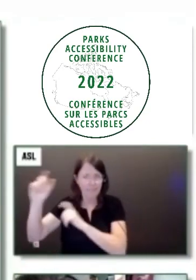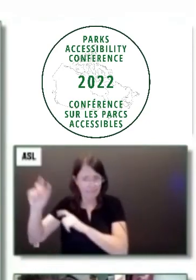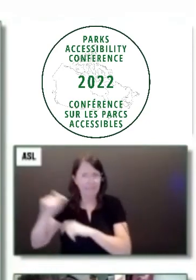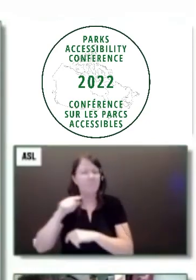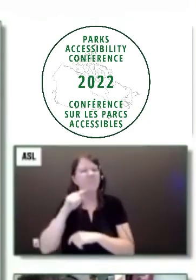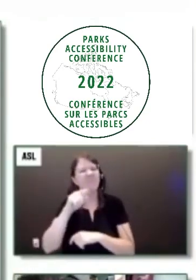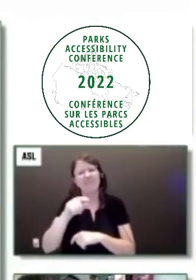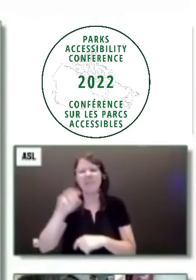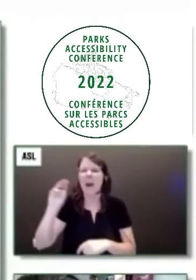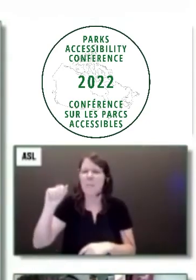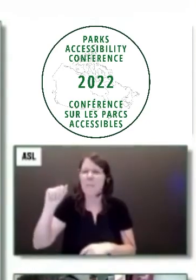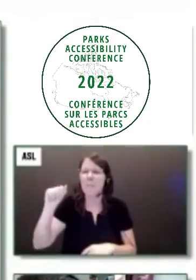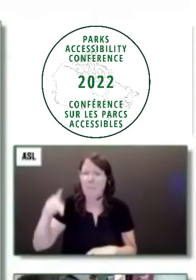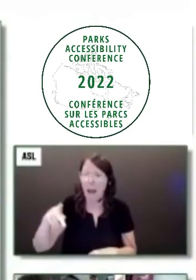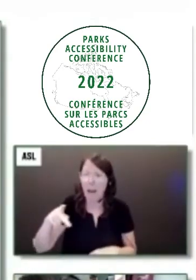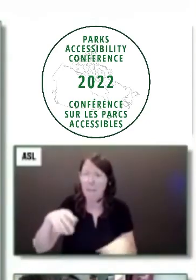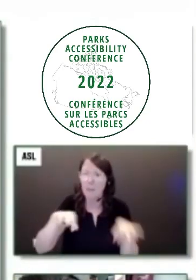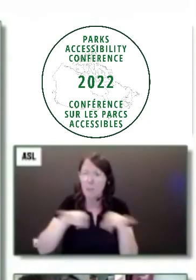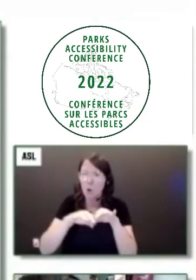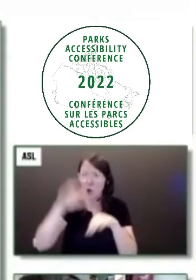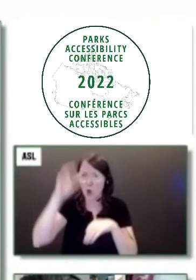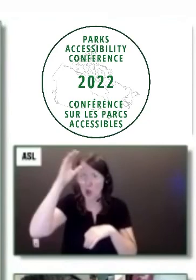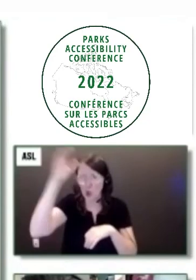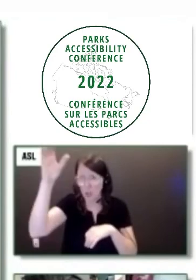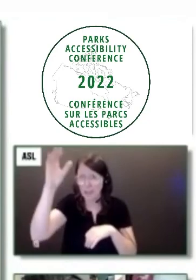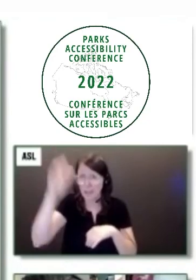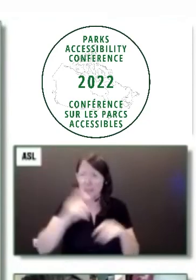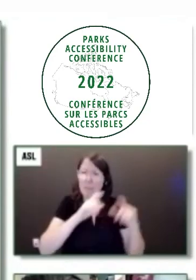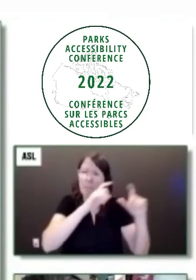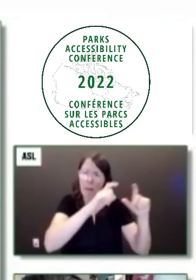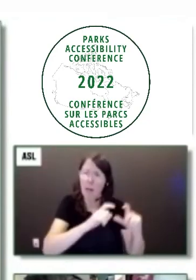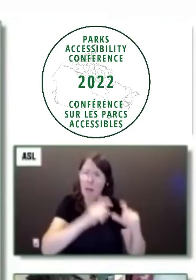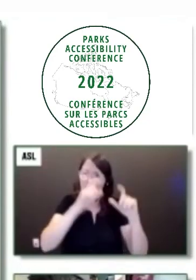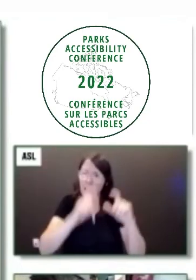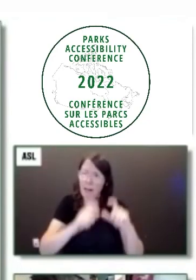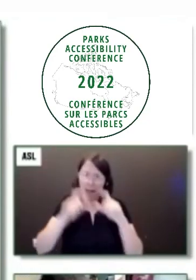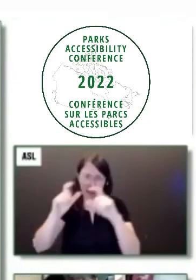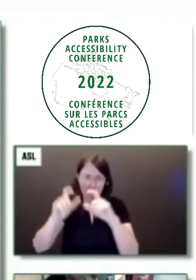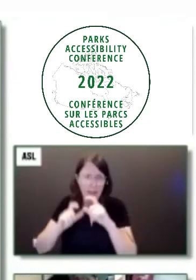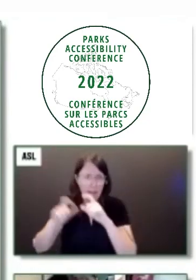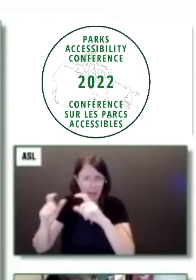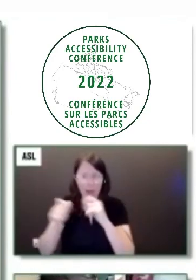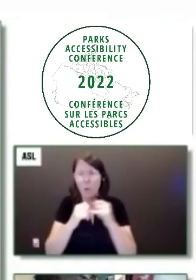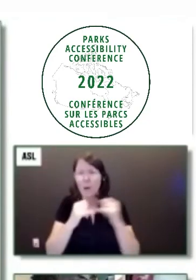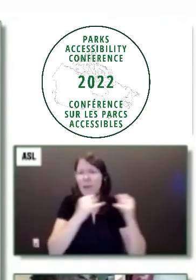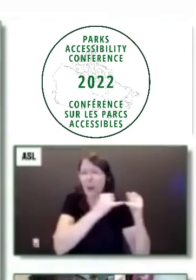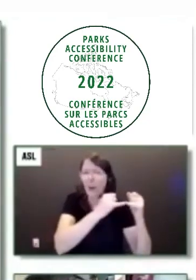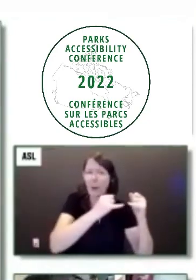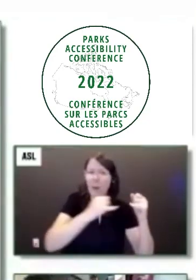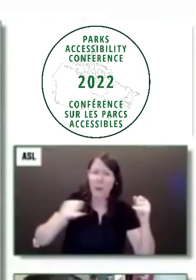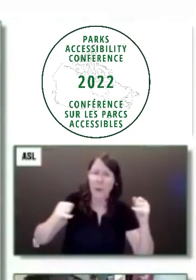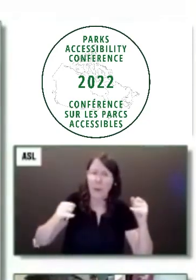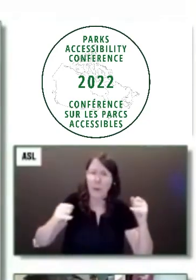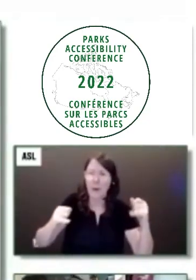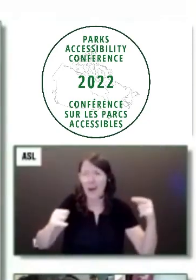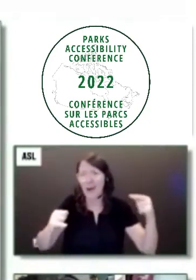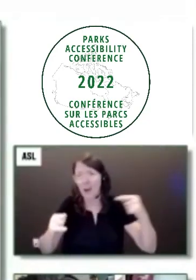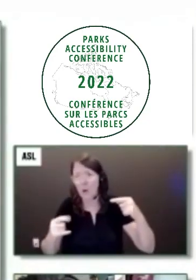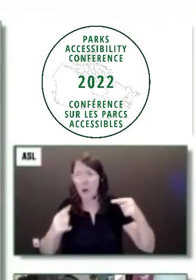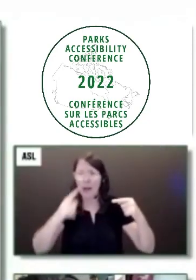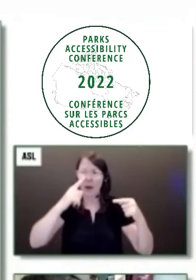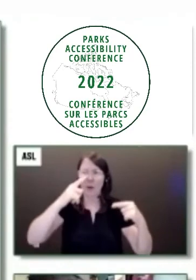concepts that are shown as bubbles in this diagram, connected with some lines and arrows.